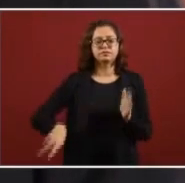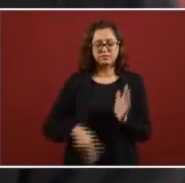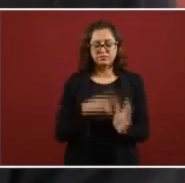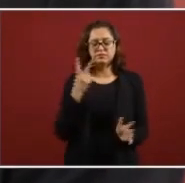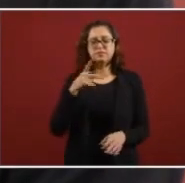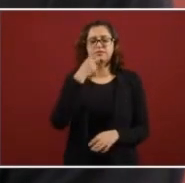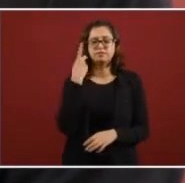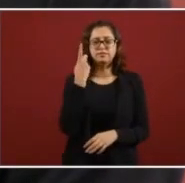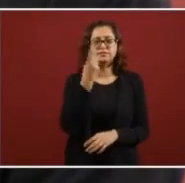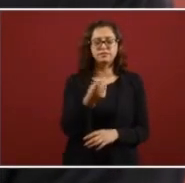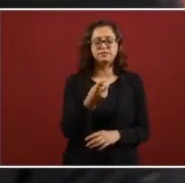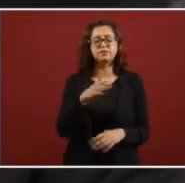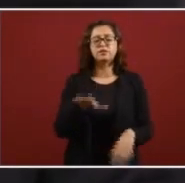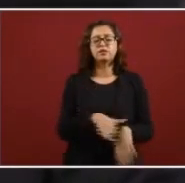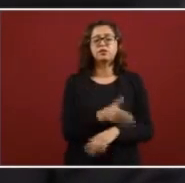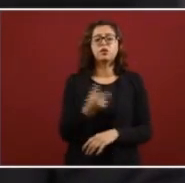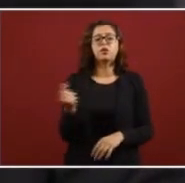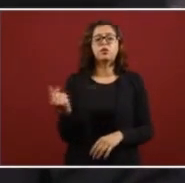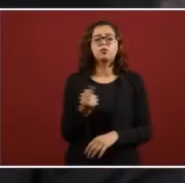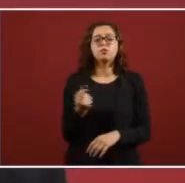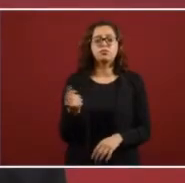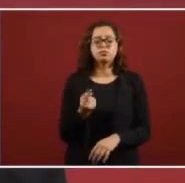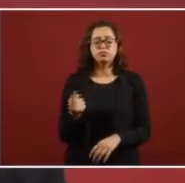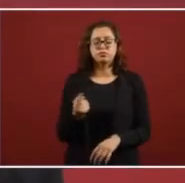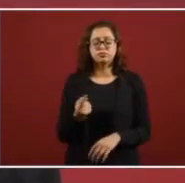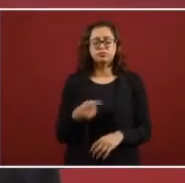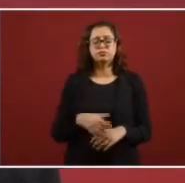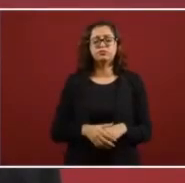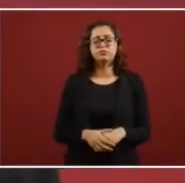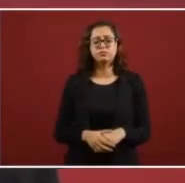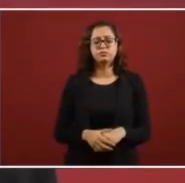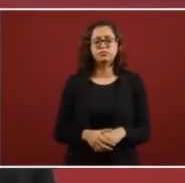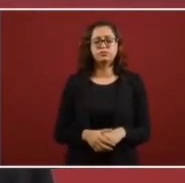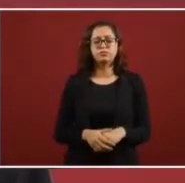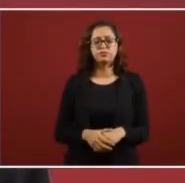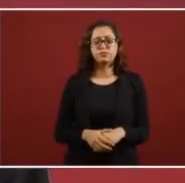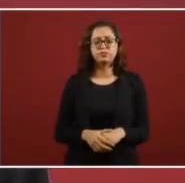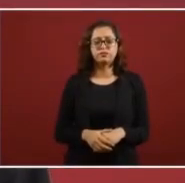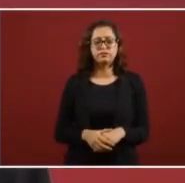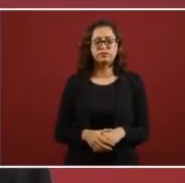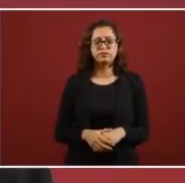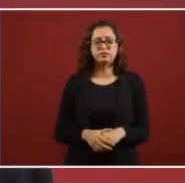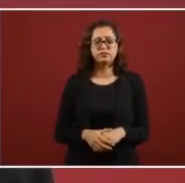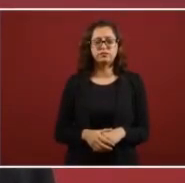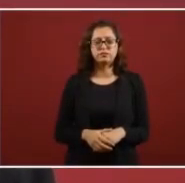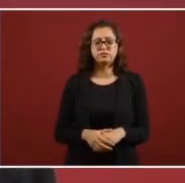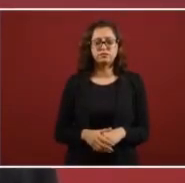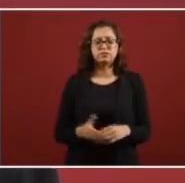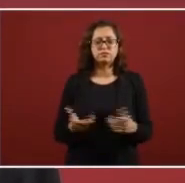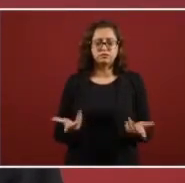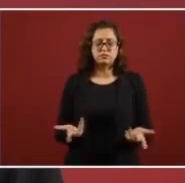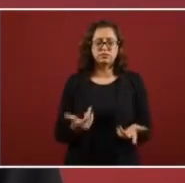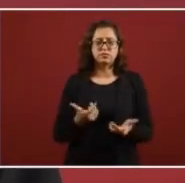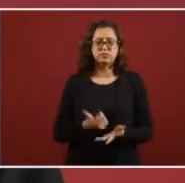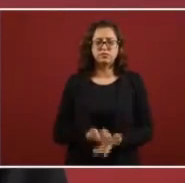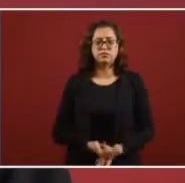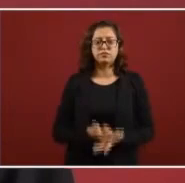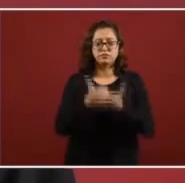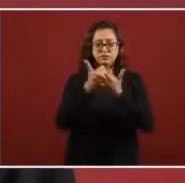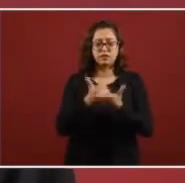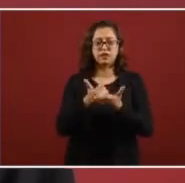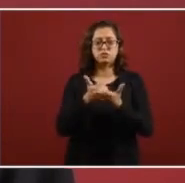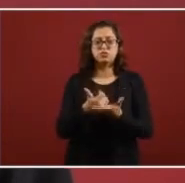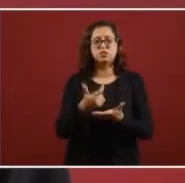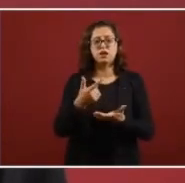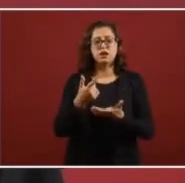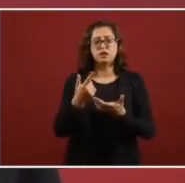I repeat, because es lo que this is what stabilizes los